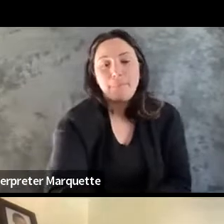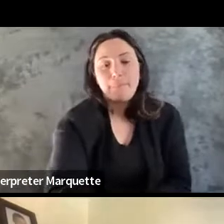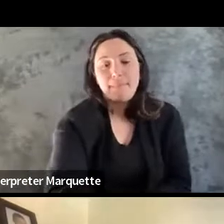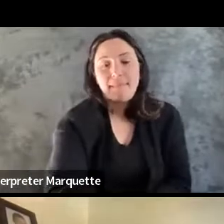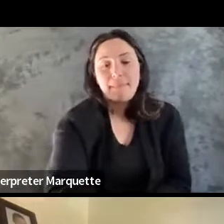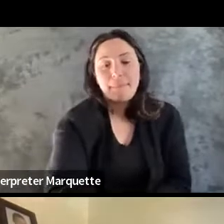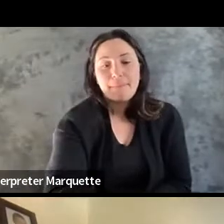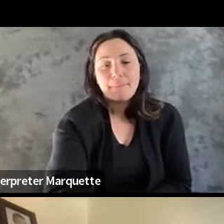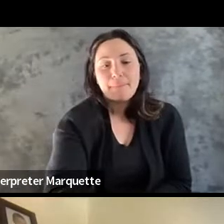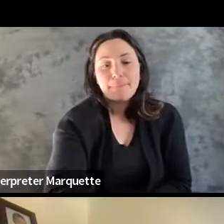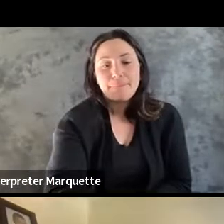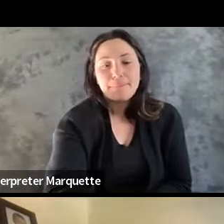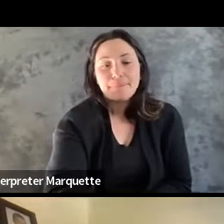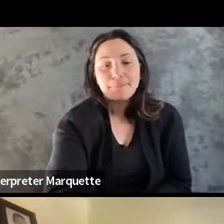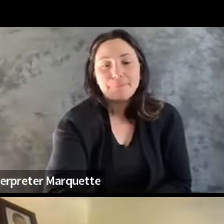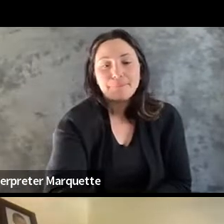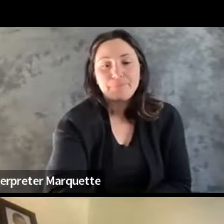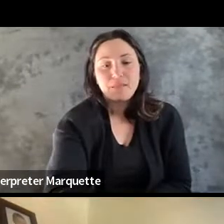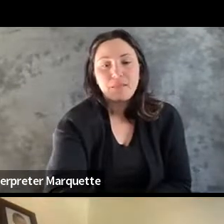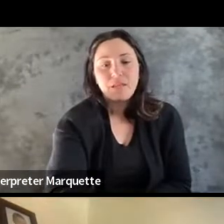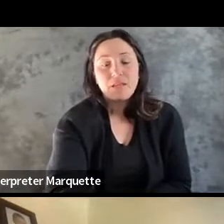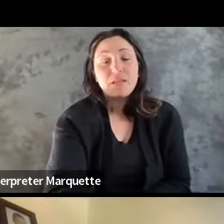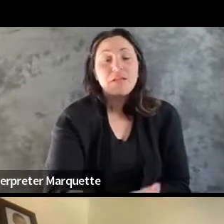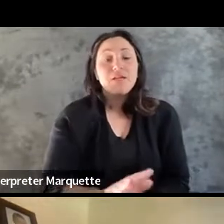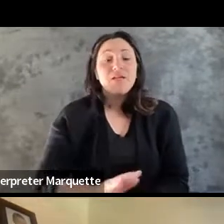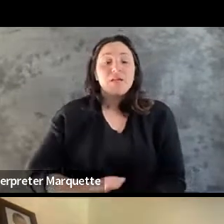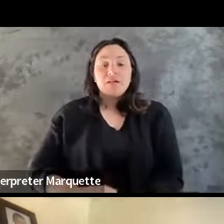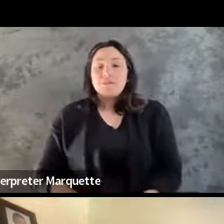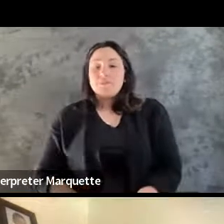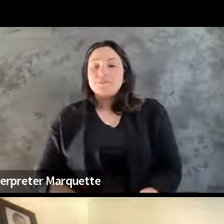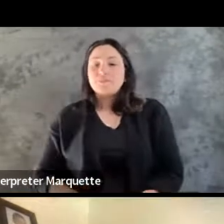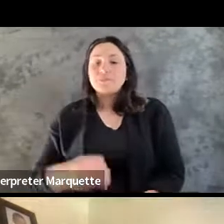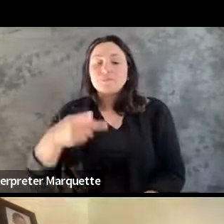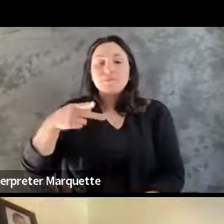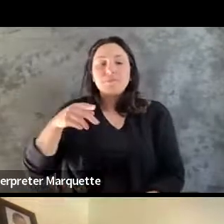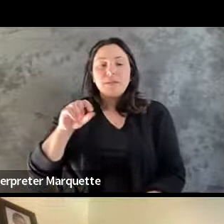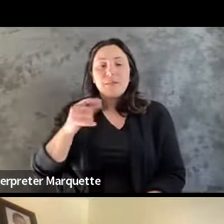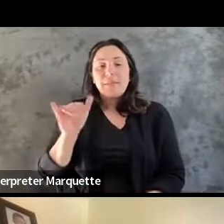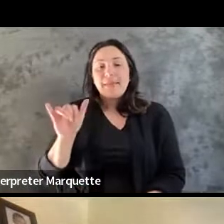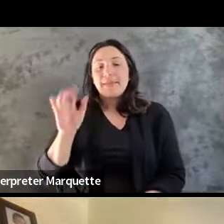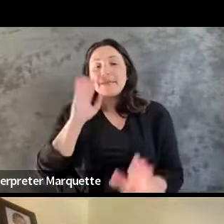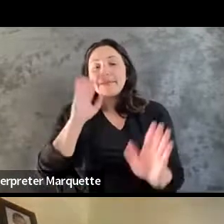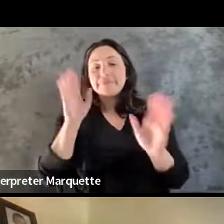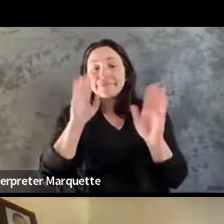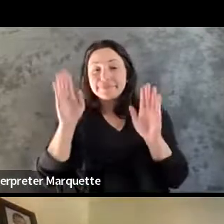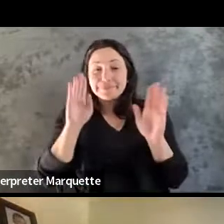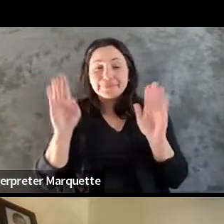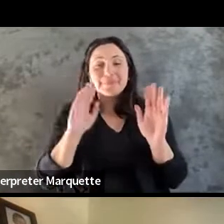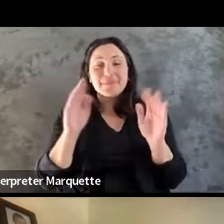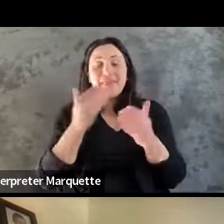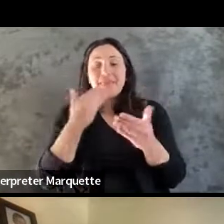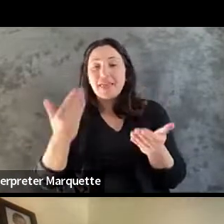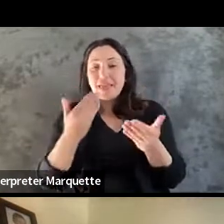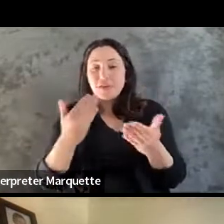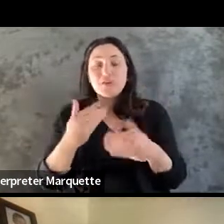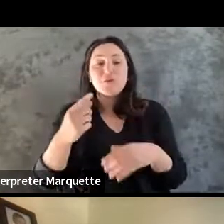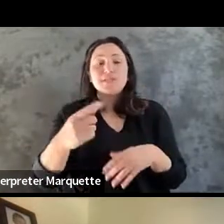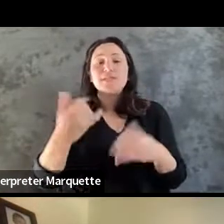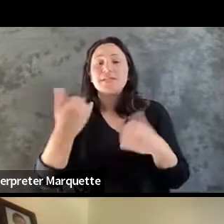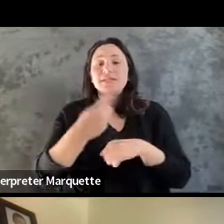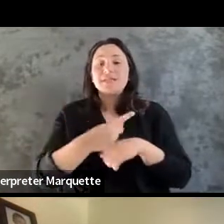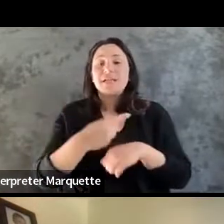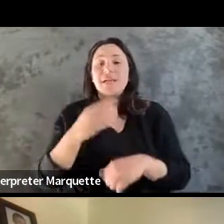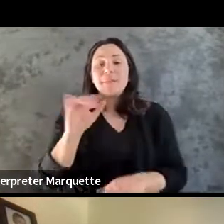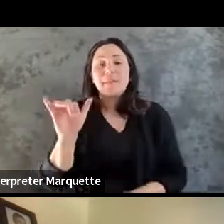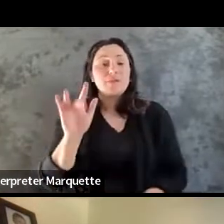so much, Mariana. Thank you. Welcome everyone to Evening with the Administration. Today is May 25th, and we are